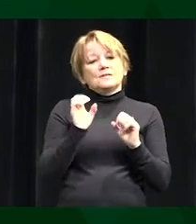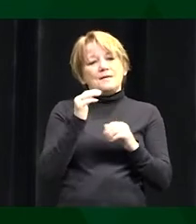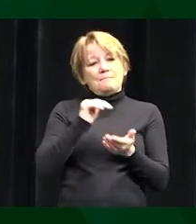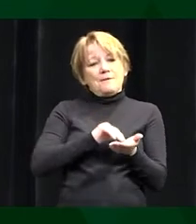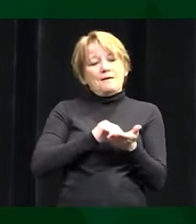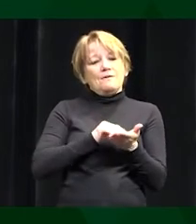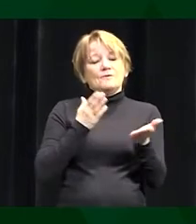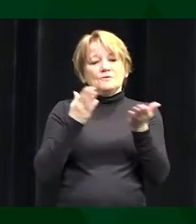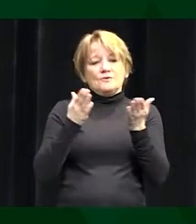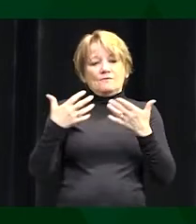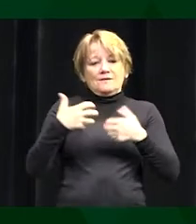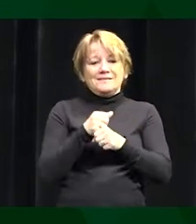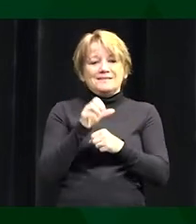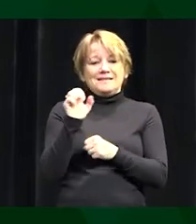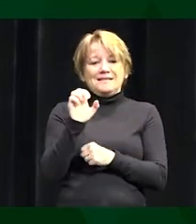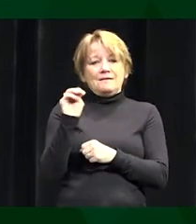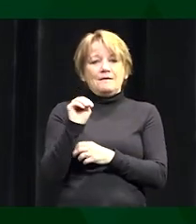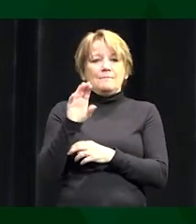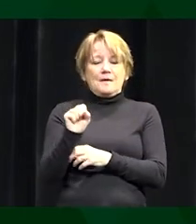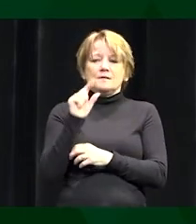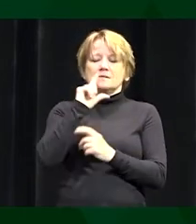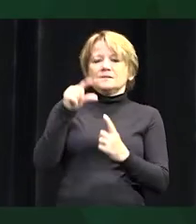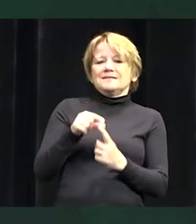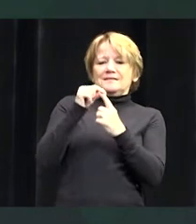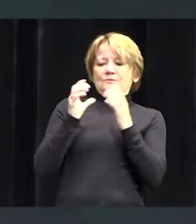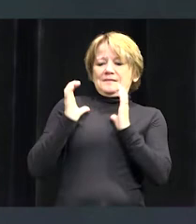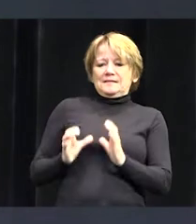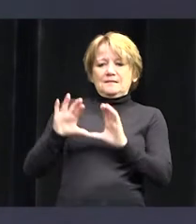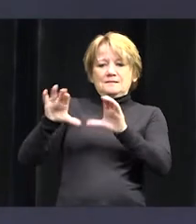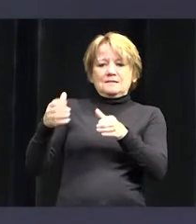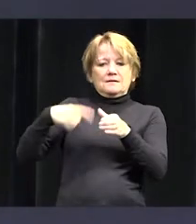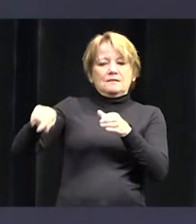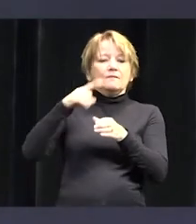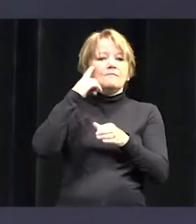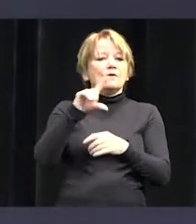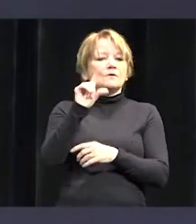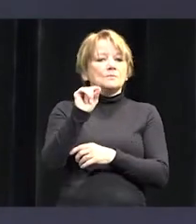services the distinguished citizen for 2021.